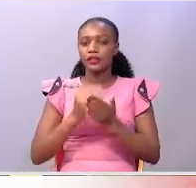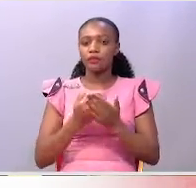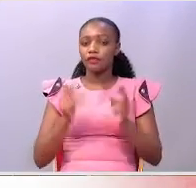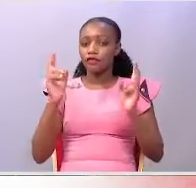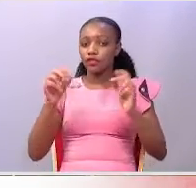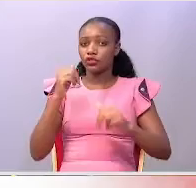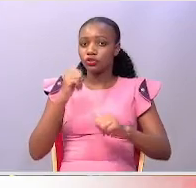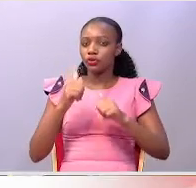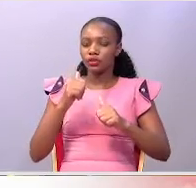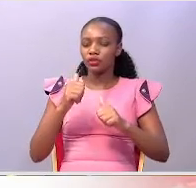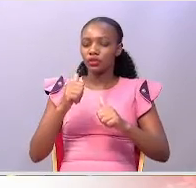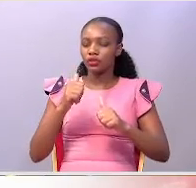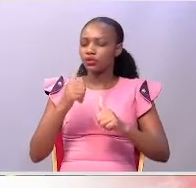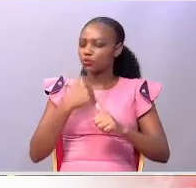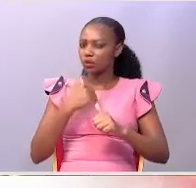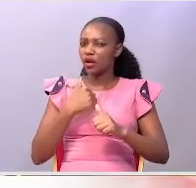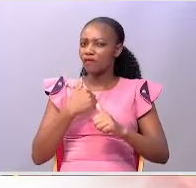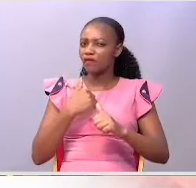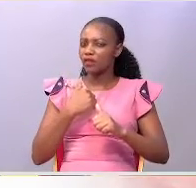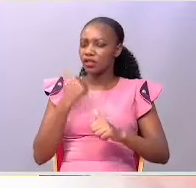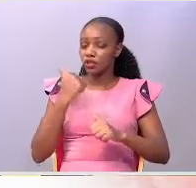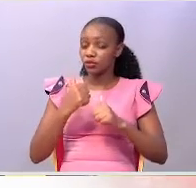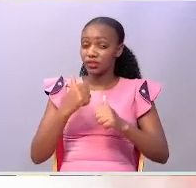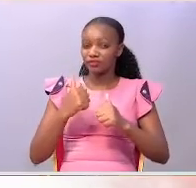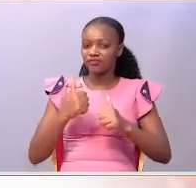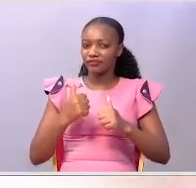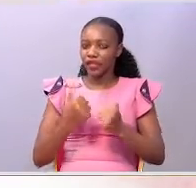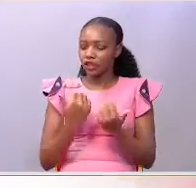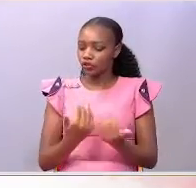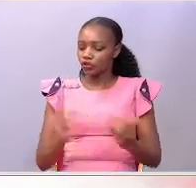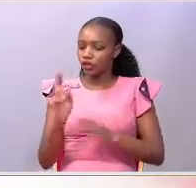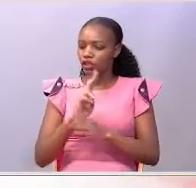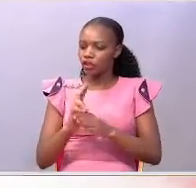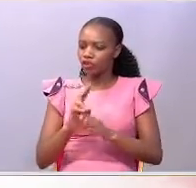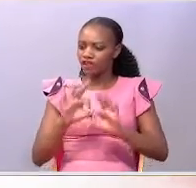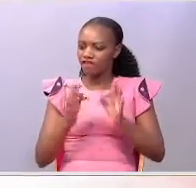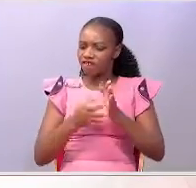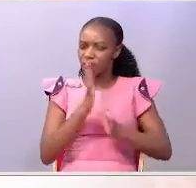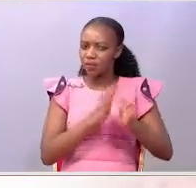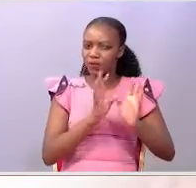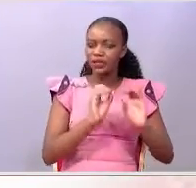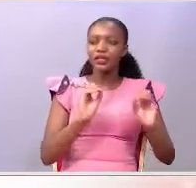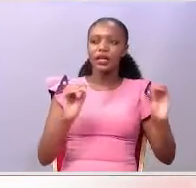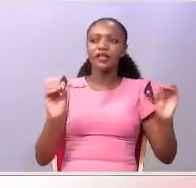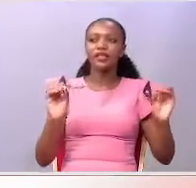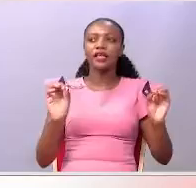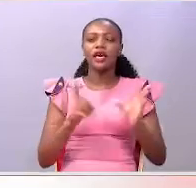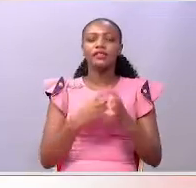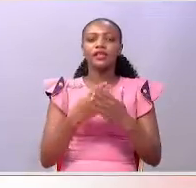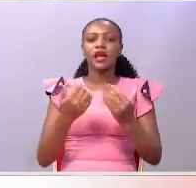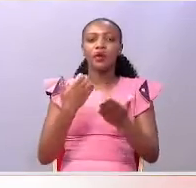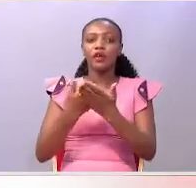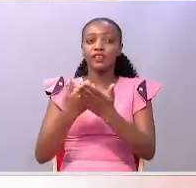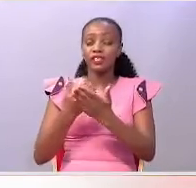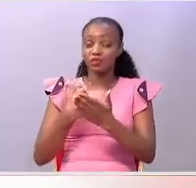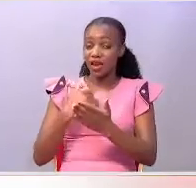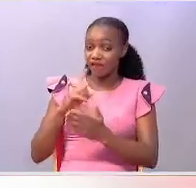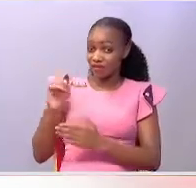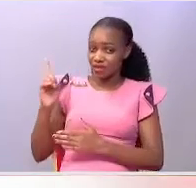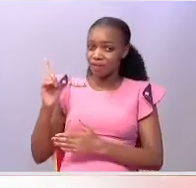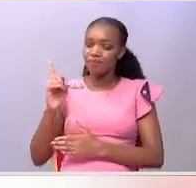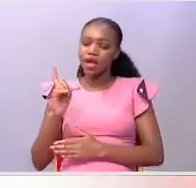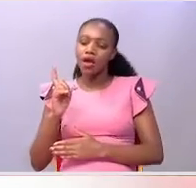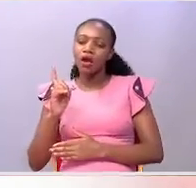saying 59.3 are not using any method of contraception. This is evident at Maria's home, not her real name, a mother